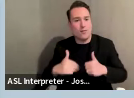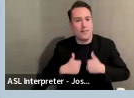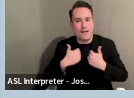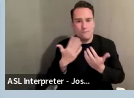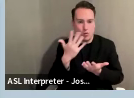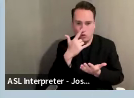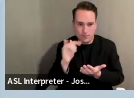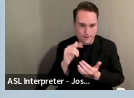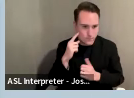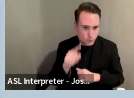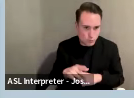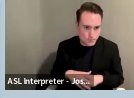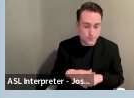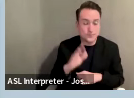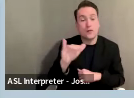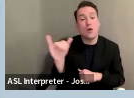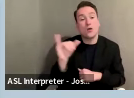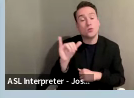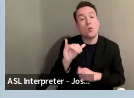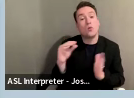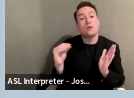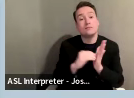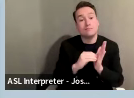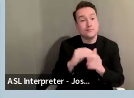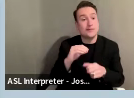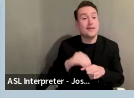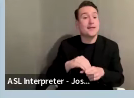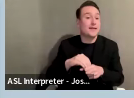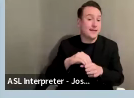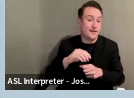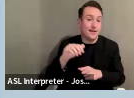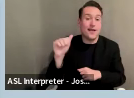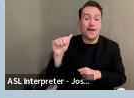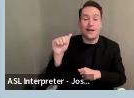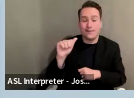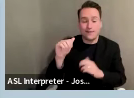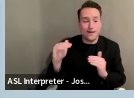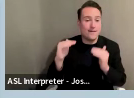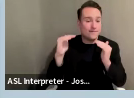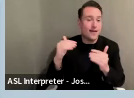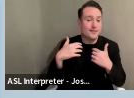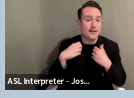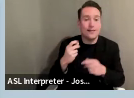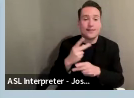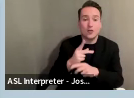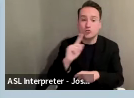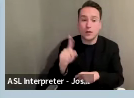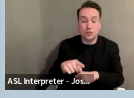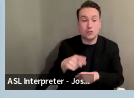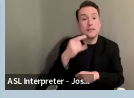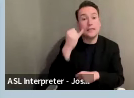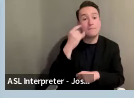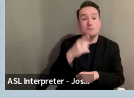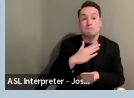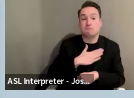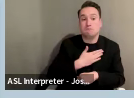be. Likewise, you can state in your advanced healthcare directive whether you are fine going to a senior living facility